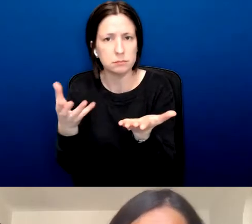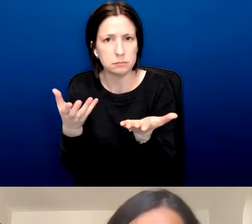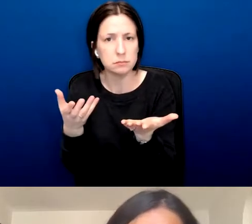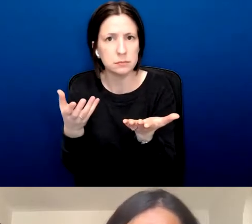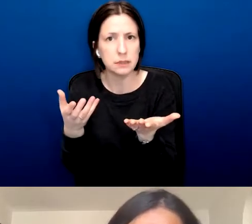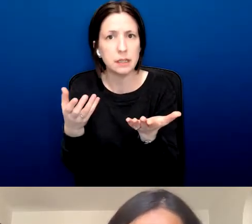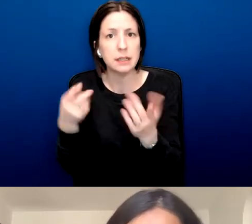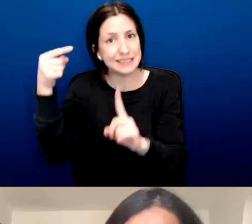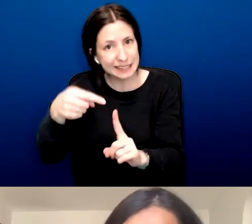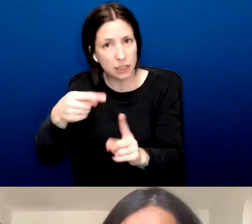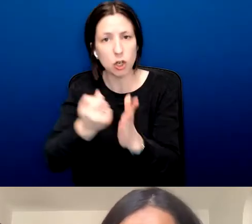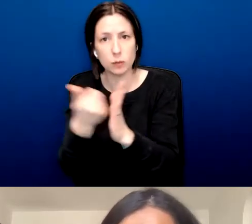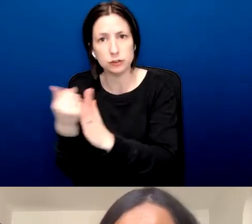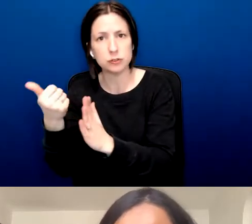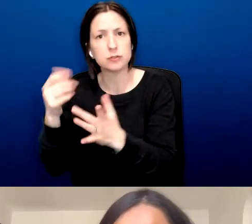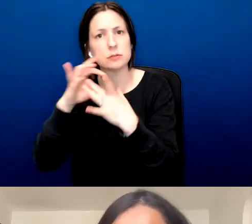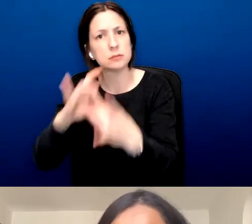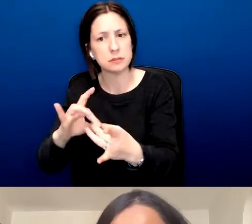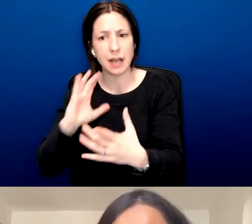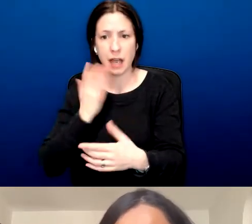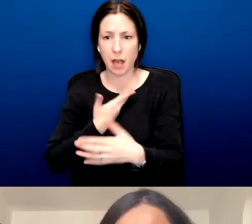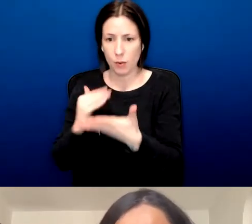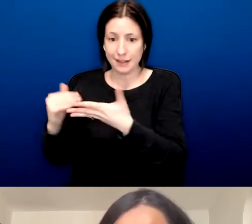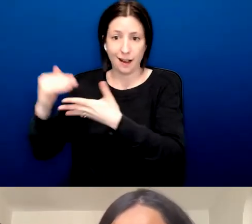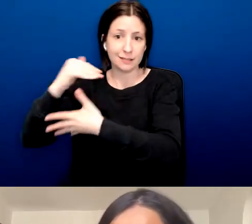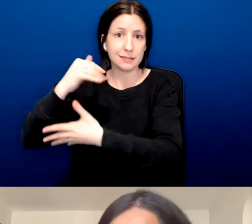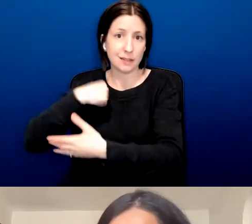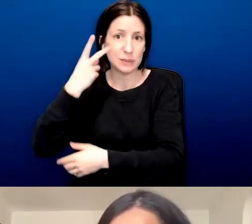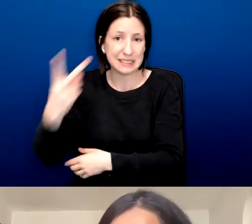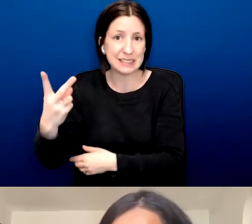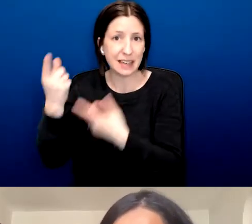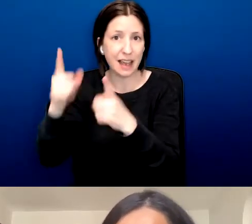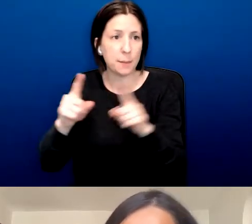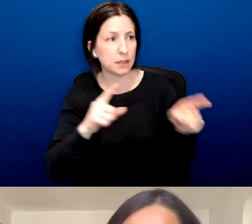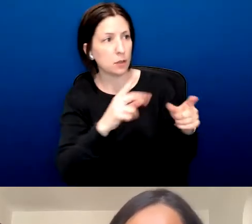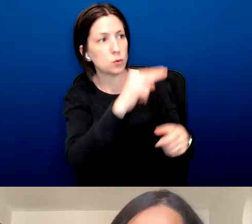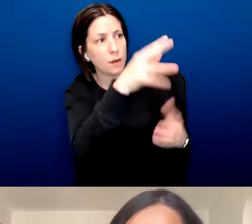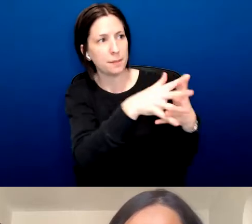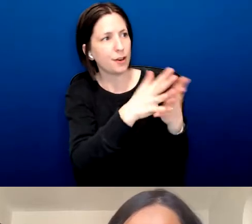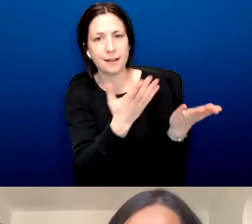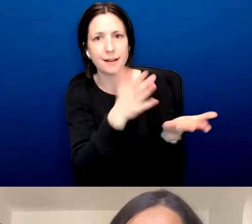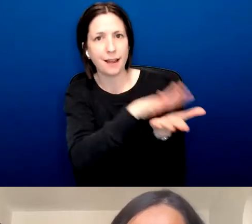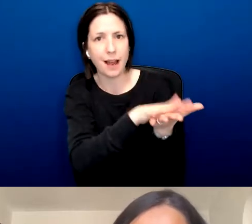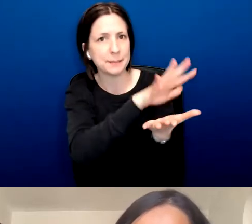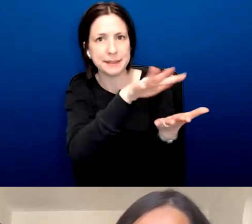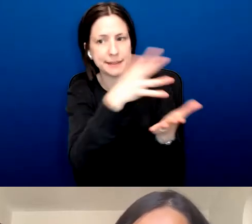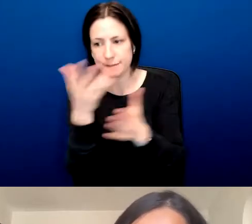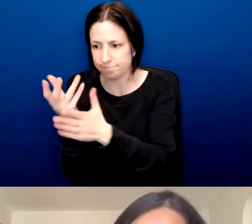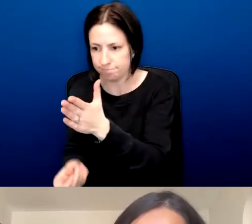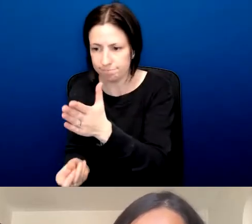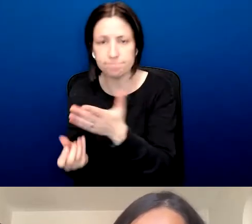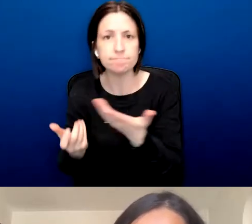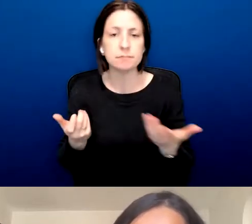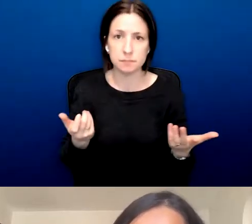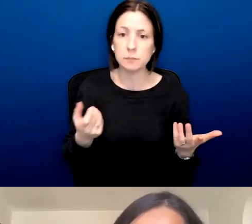especially the erasures around caste that we see happening in the North American Academy. So our very first